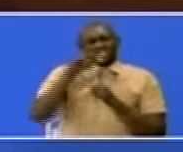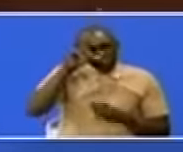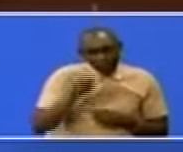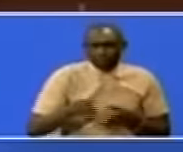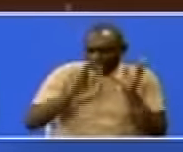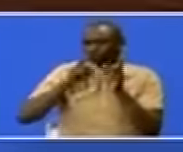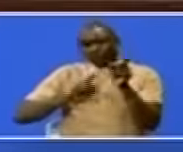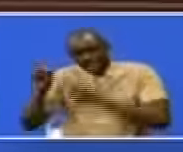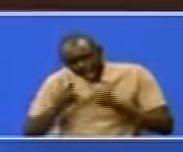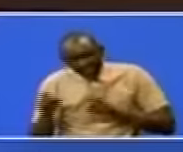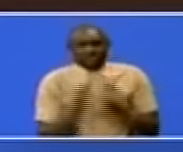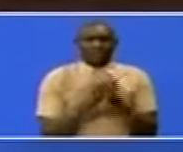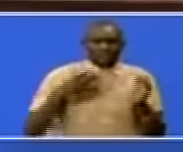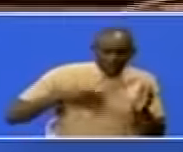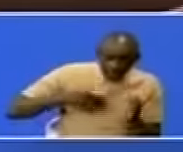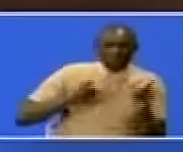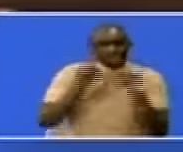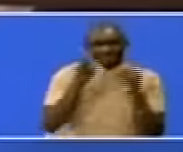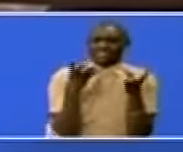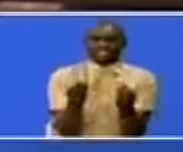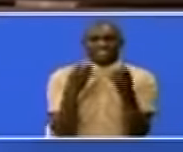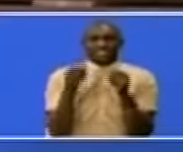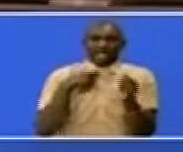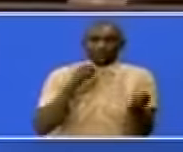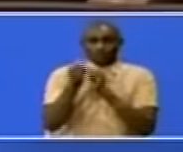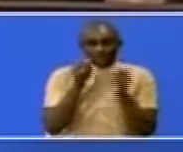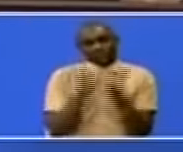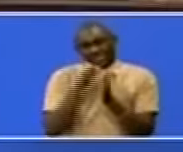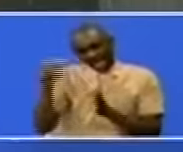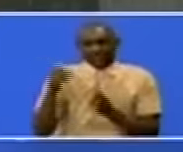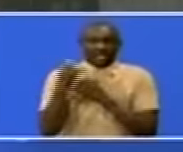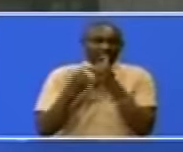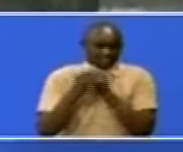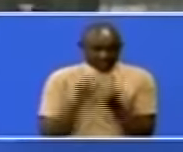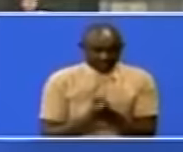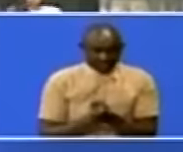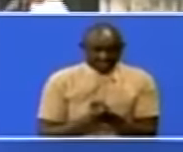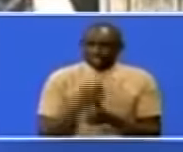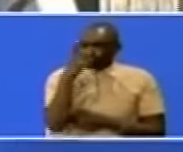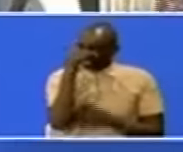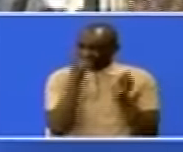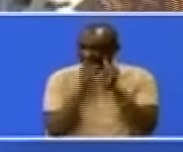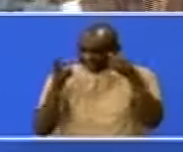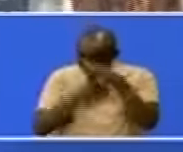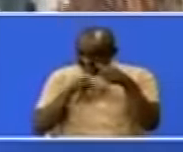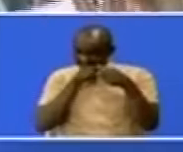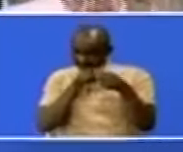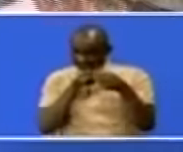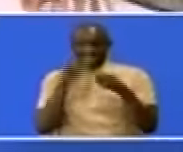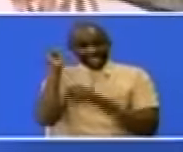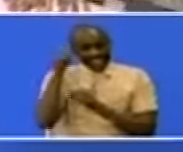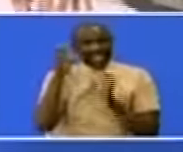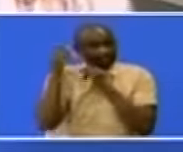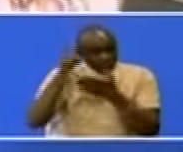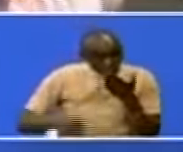of freight and passengers and enhancing competitiveness of the economy. By 2017, Kenya is expecting